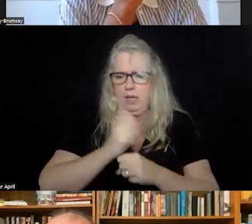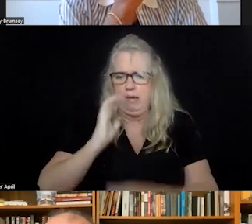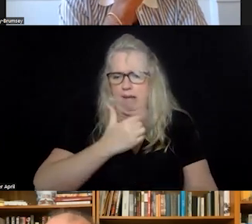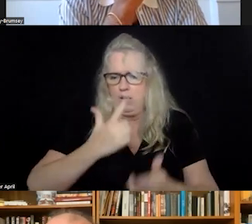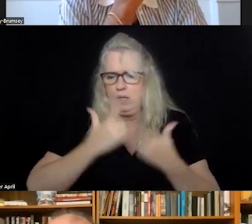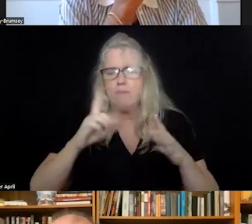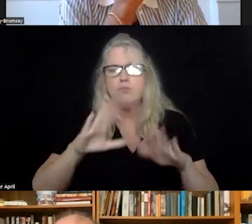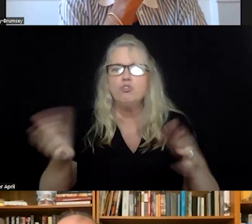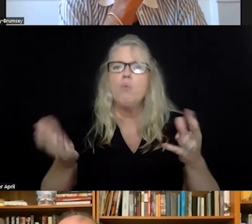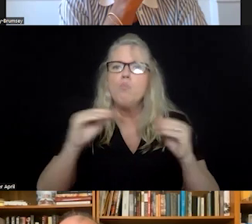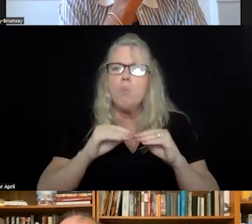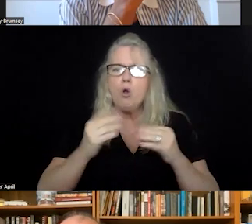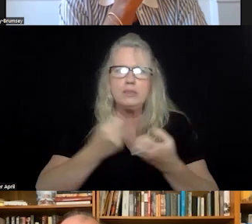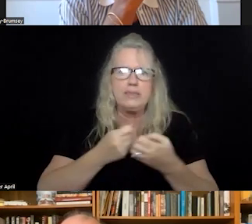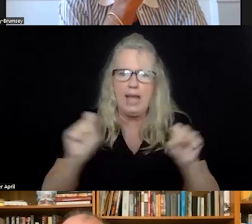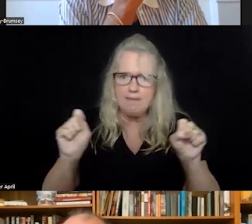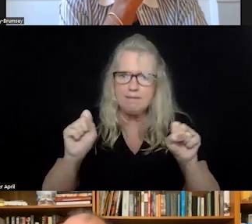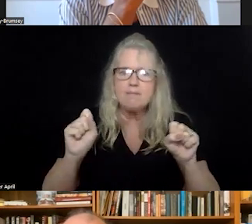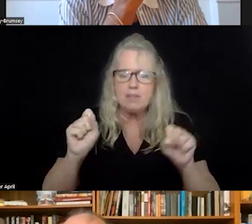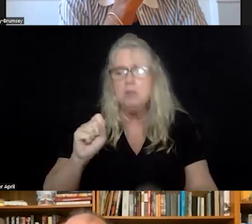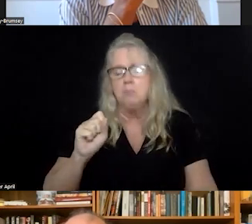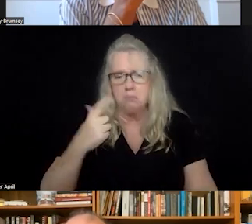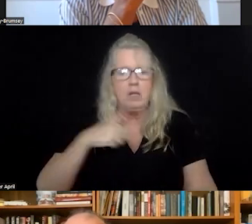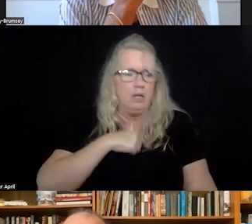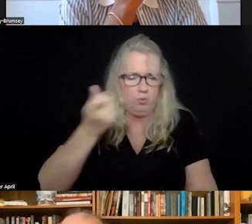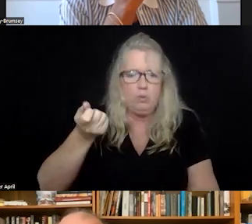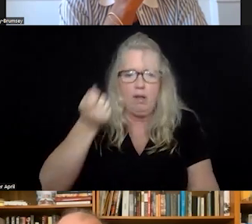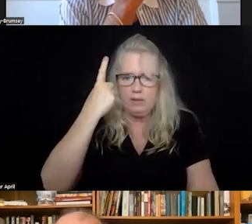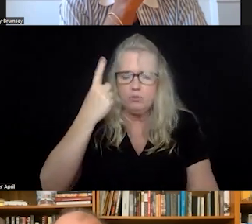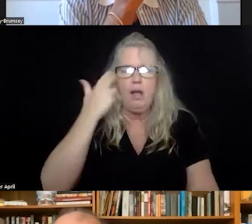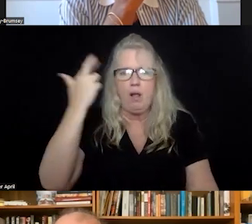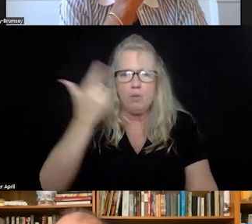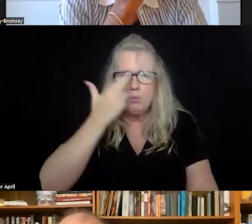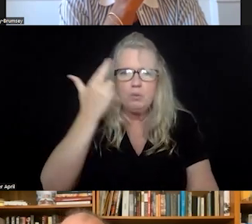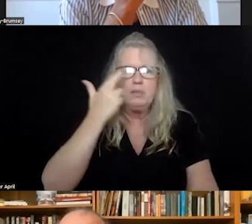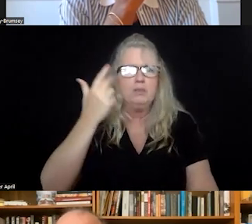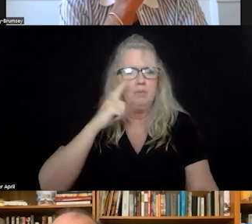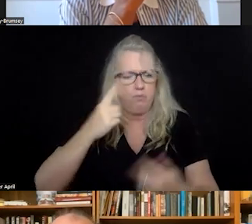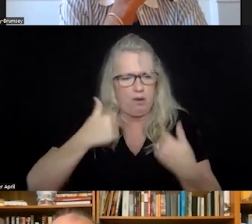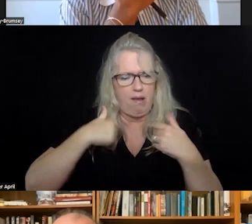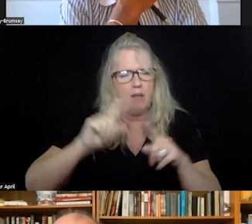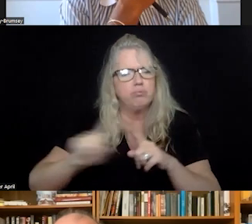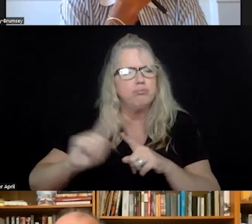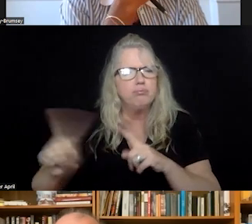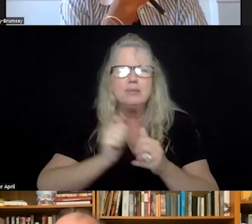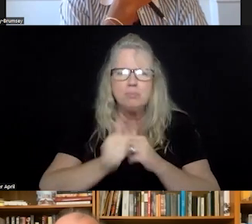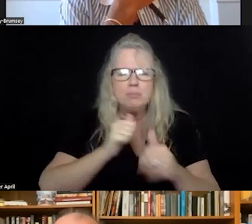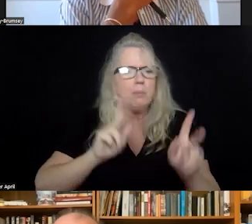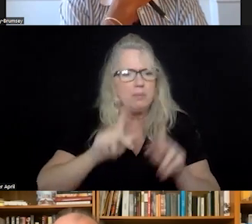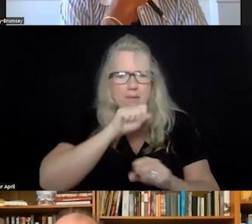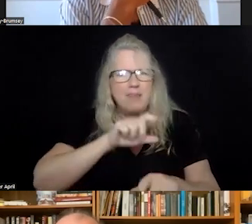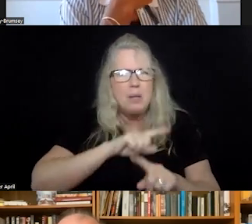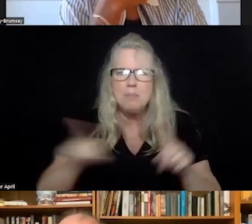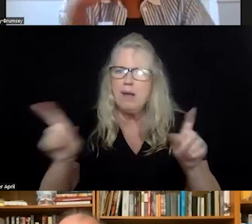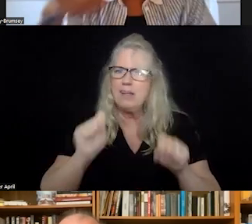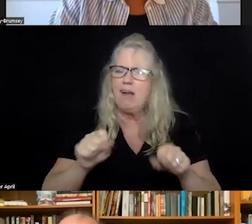children safer? We understand there's a reason for contact sports, people love it, but is there a way to do